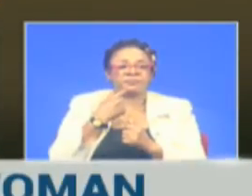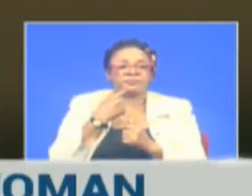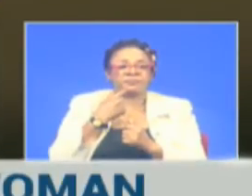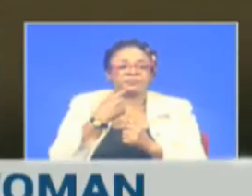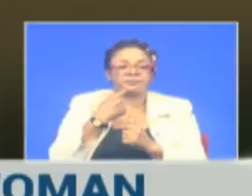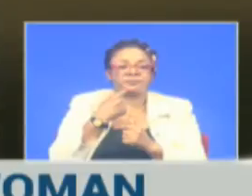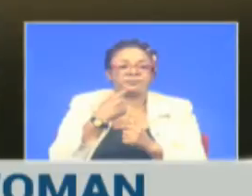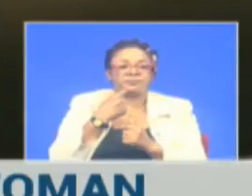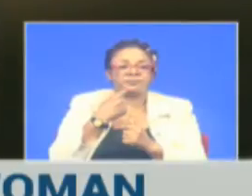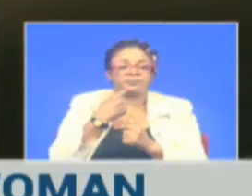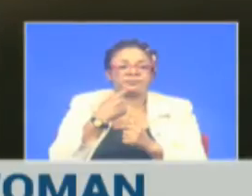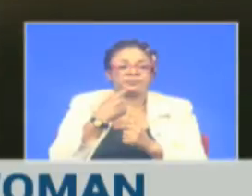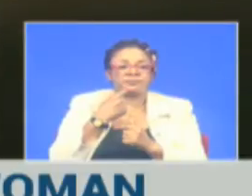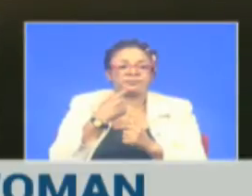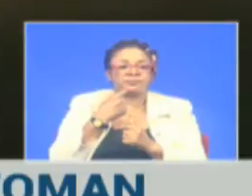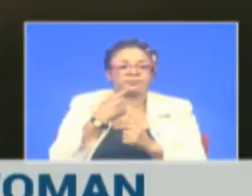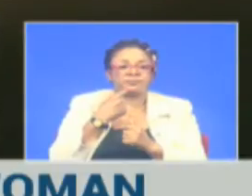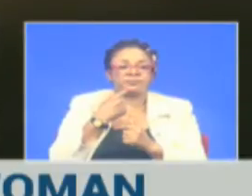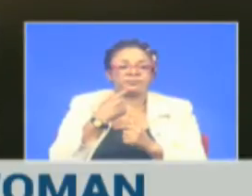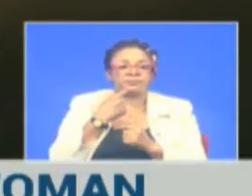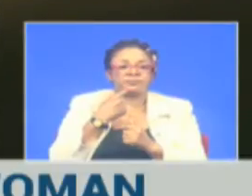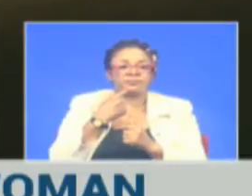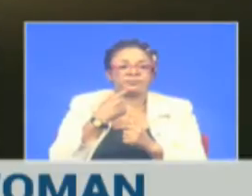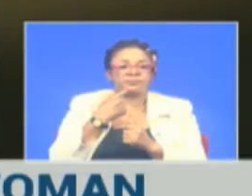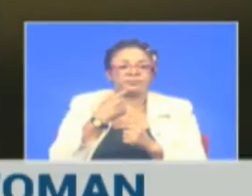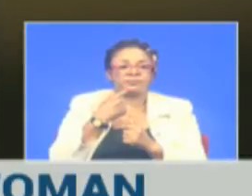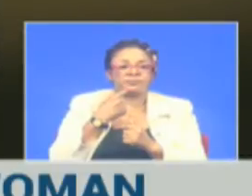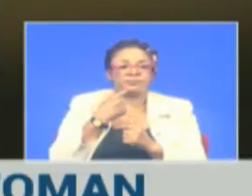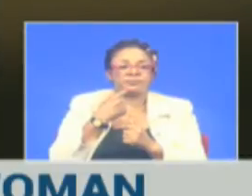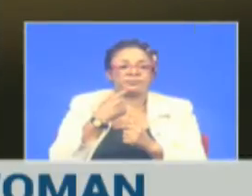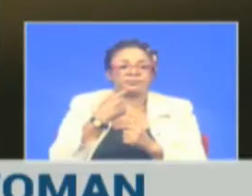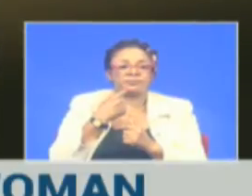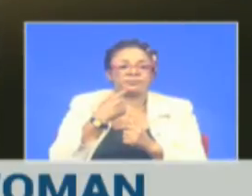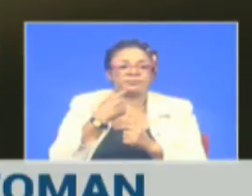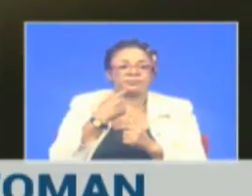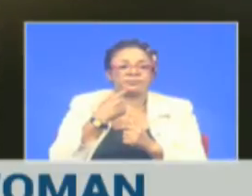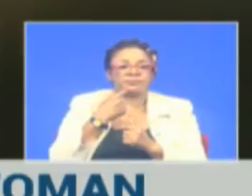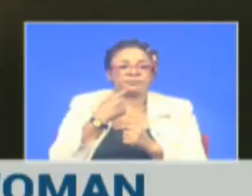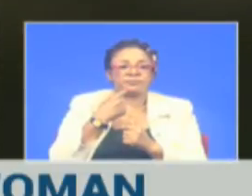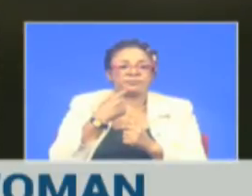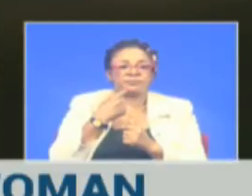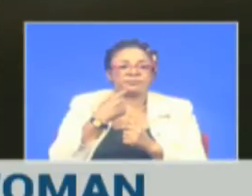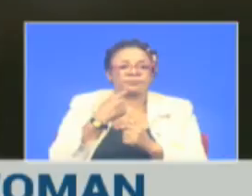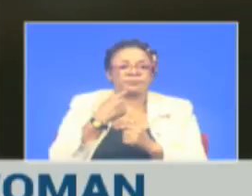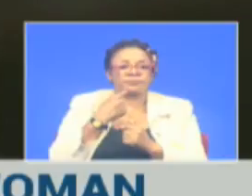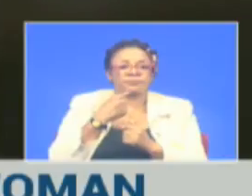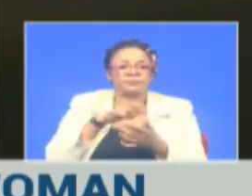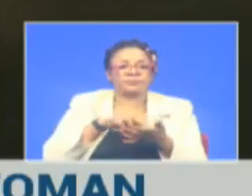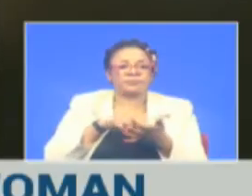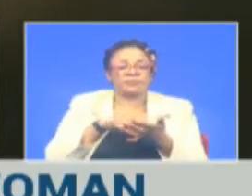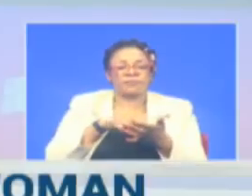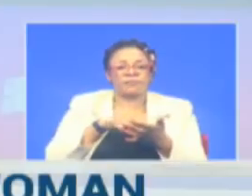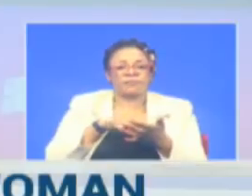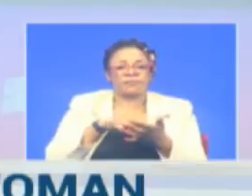I know it's interesting. Where is my daughter? My daughter, where is it? That this place is another